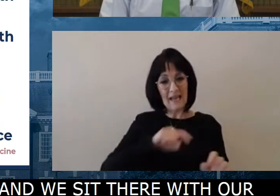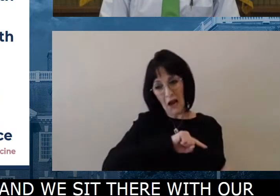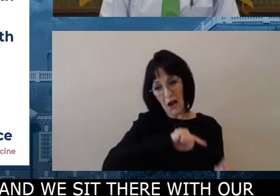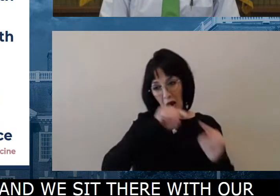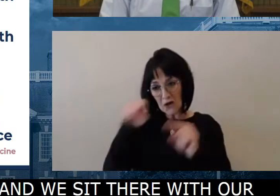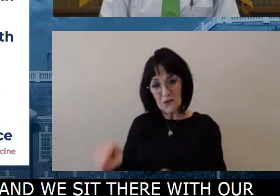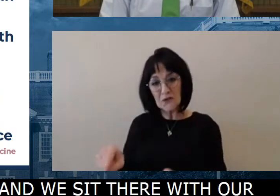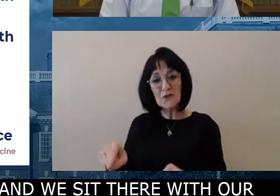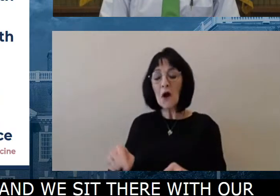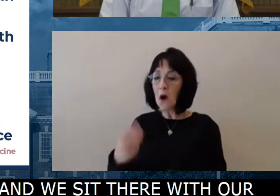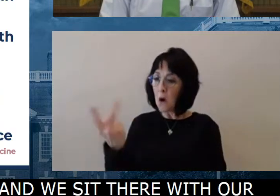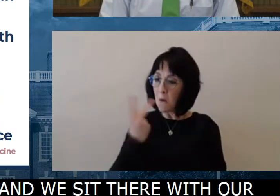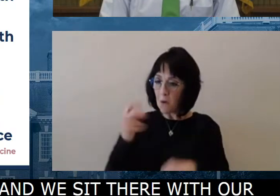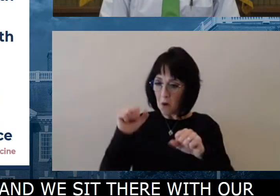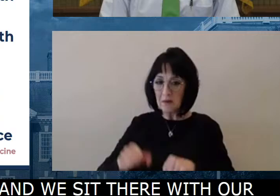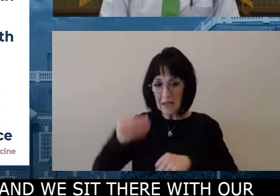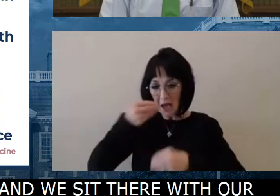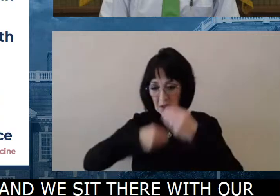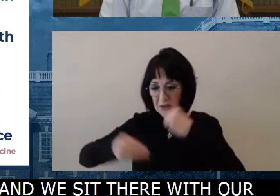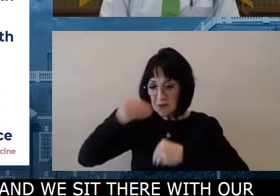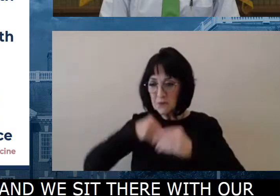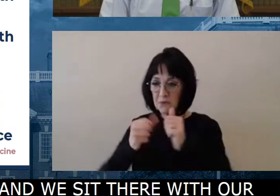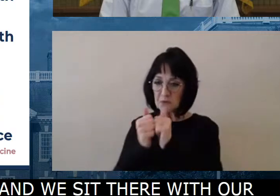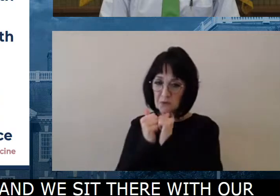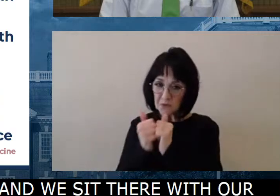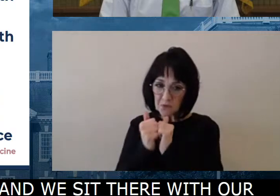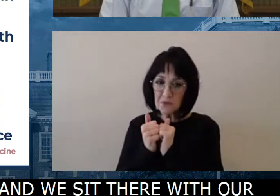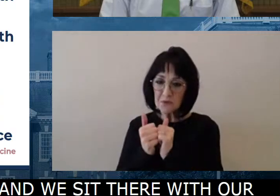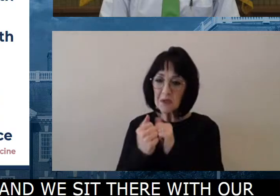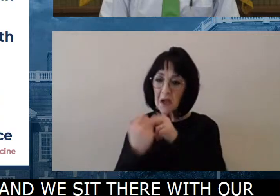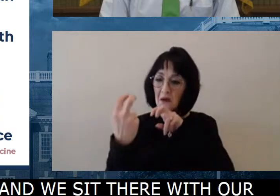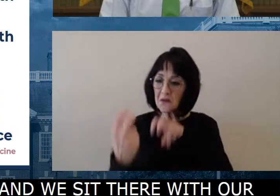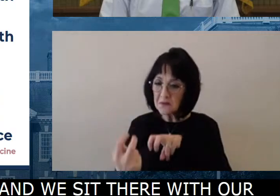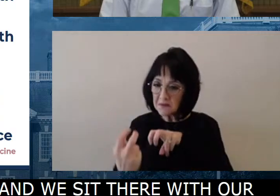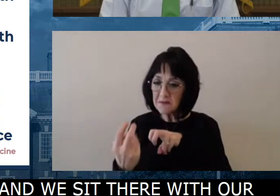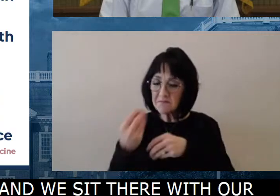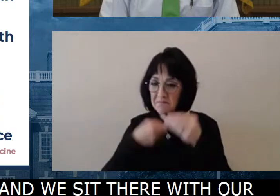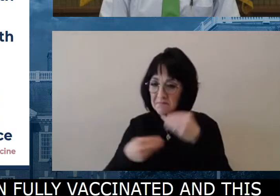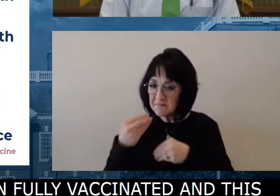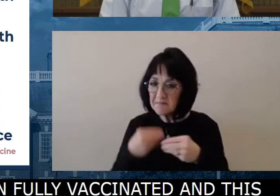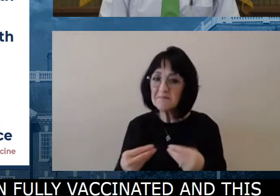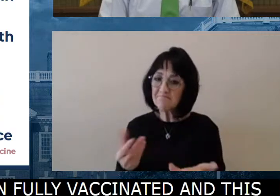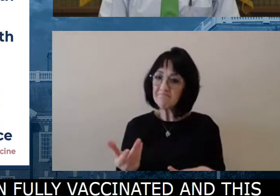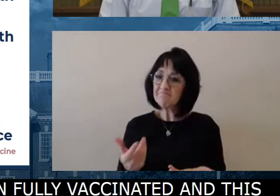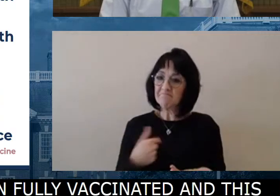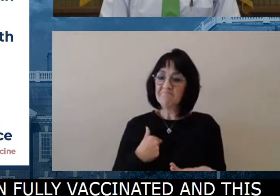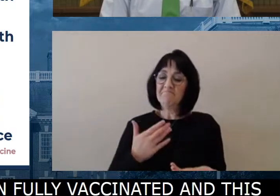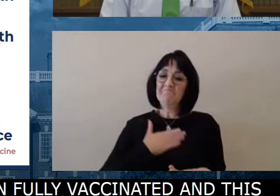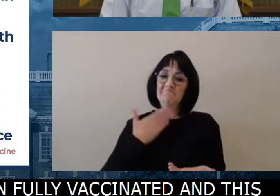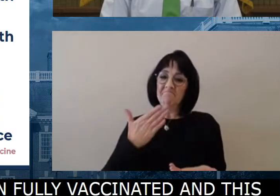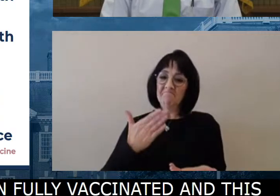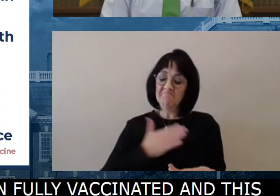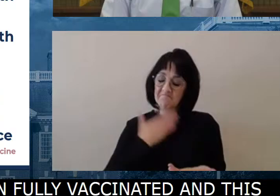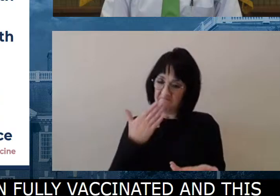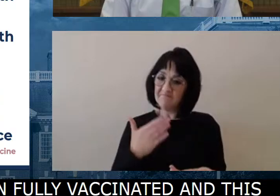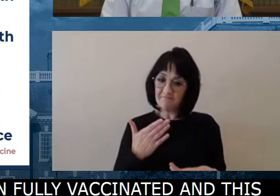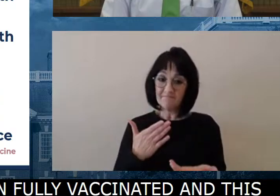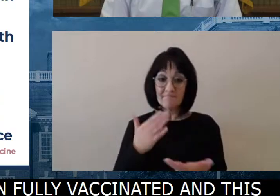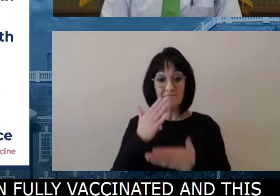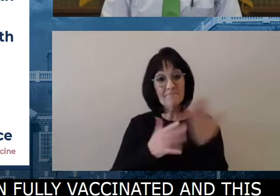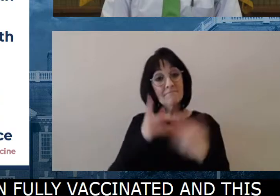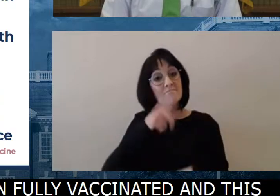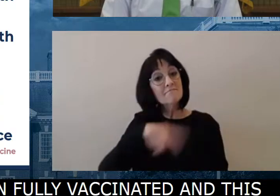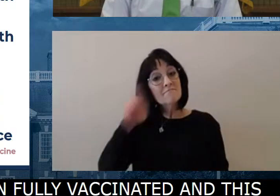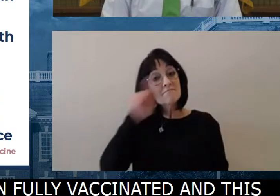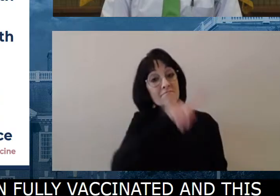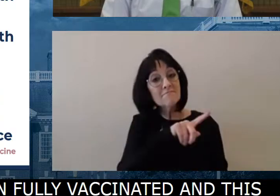my mother as I bring it to her, and it just makes a huge difference. And for those of you who need an incentive or